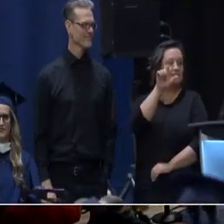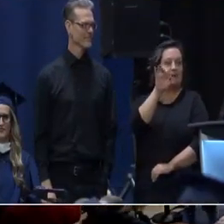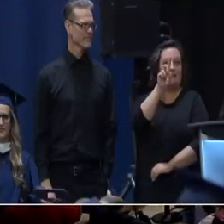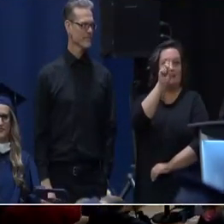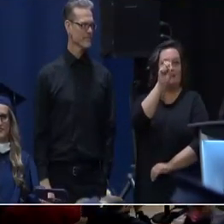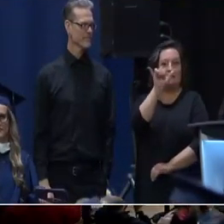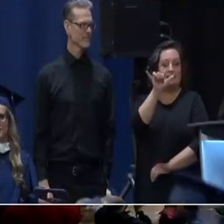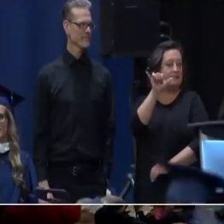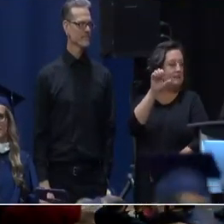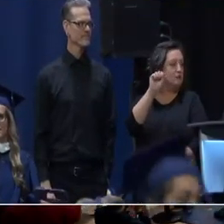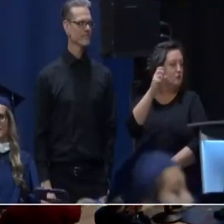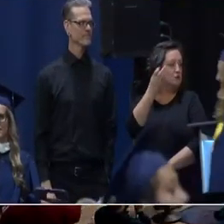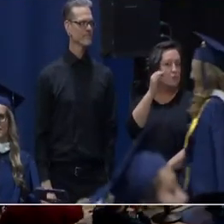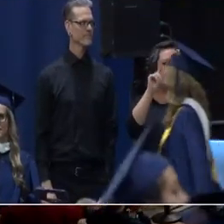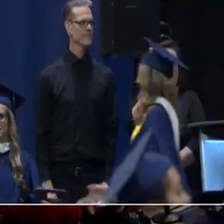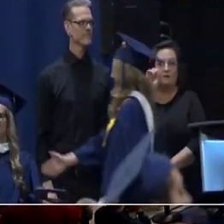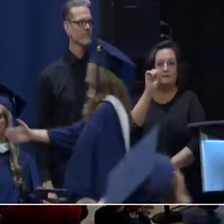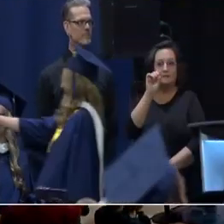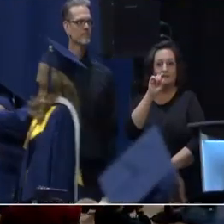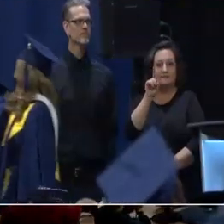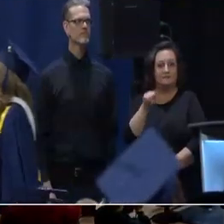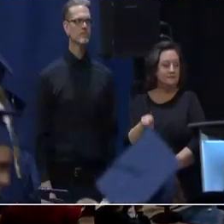Lindsay Schwartz.